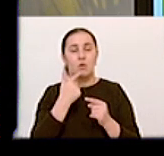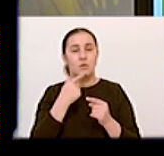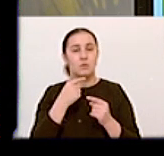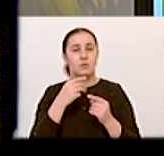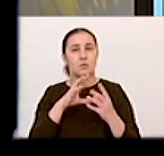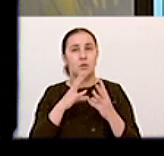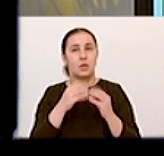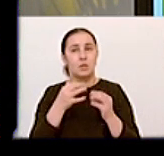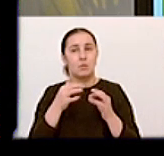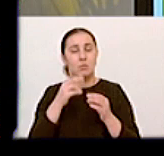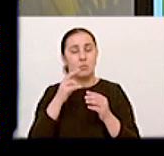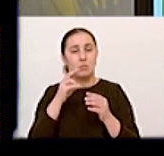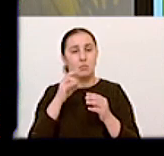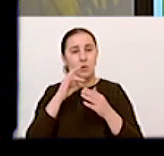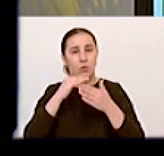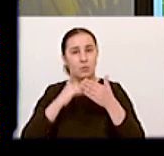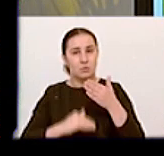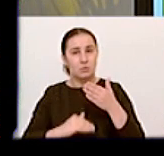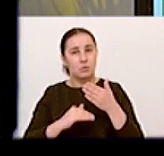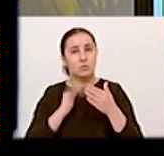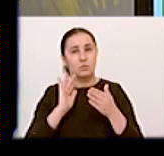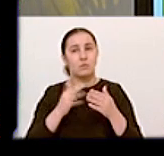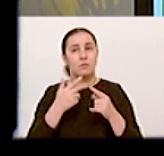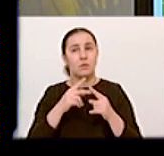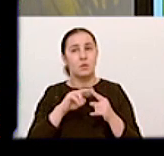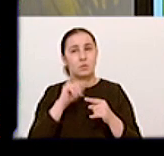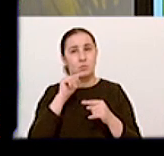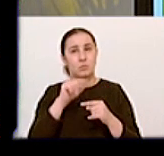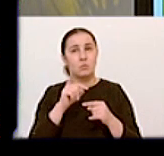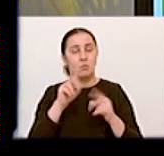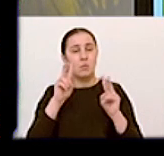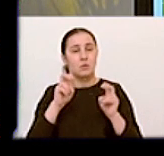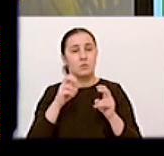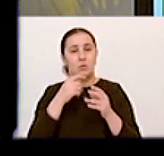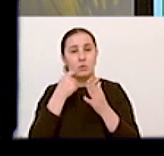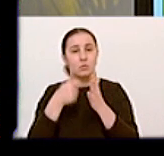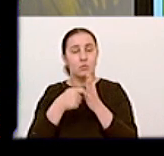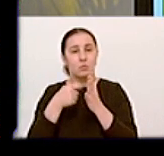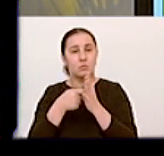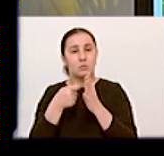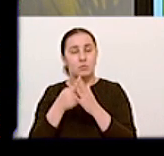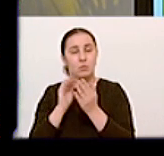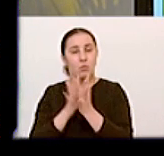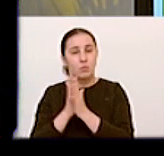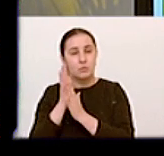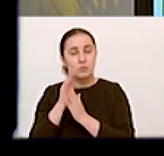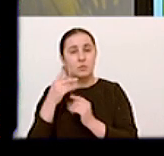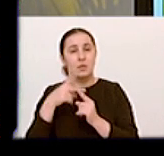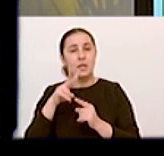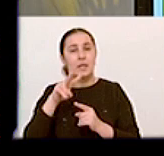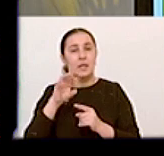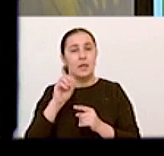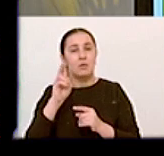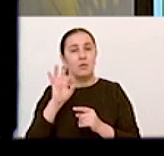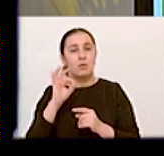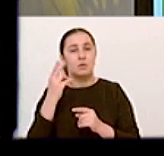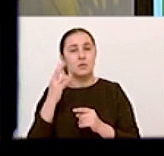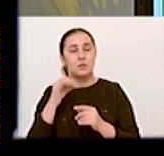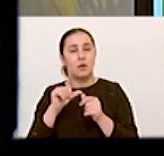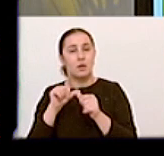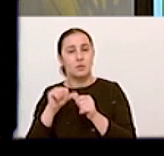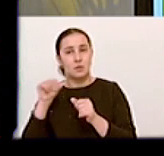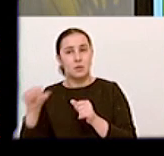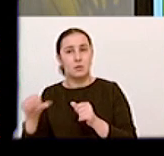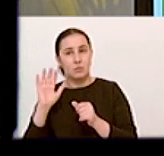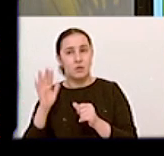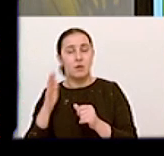elementlari probirka tubiga cho'kadi va uni maxsus oziqa muhitida o'stirib, leykotsitlari ajratib